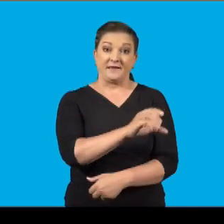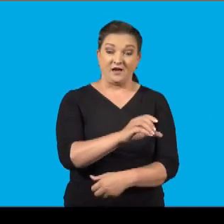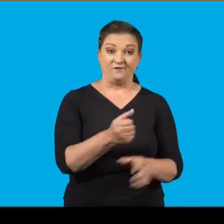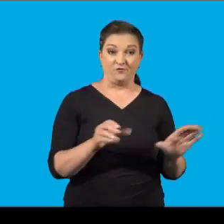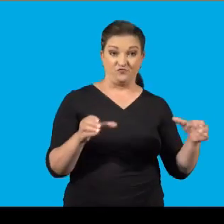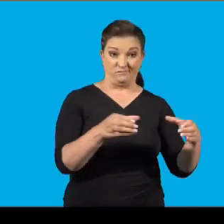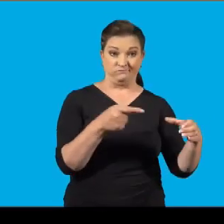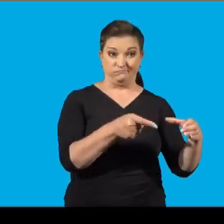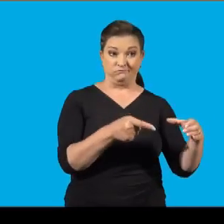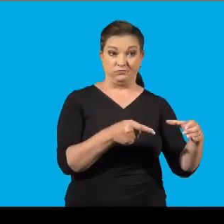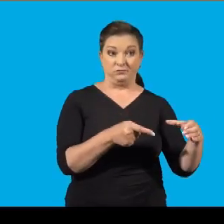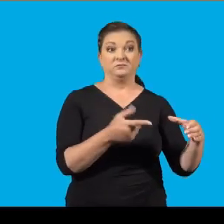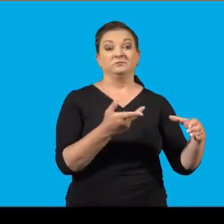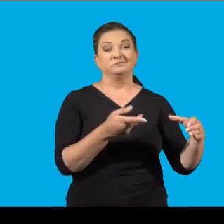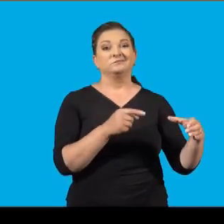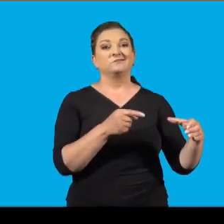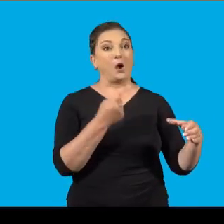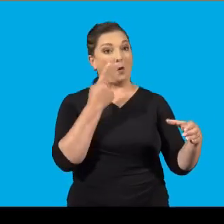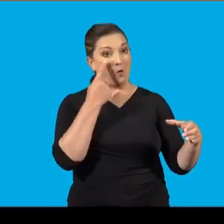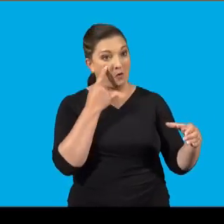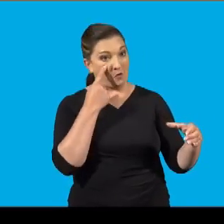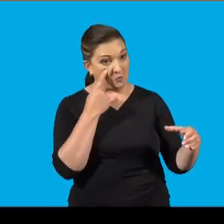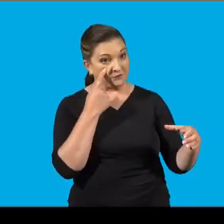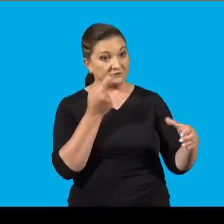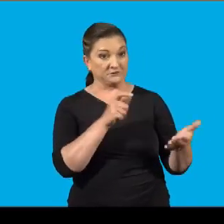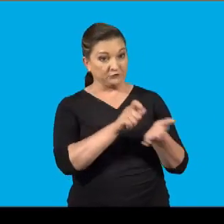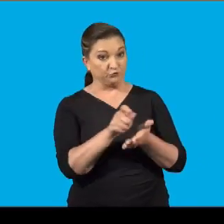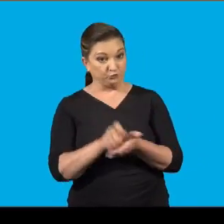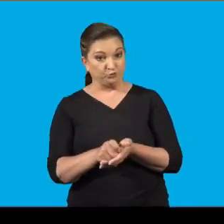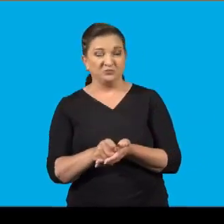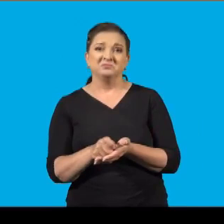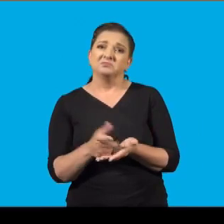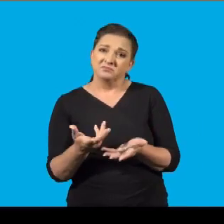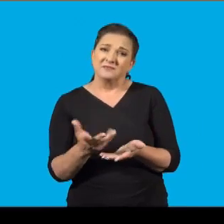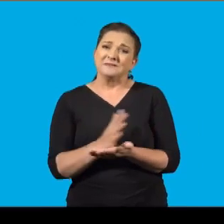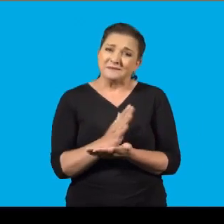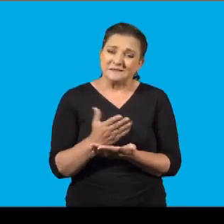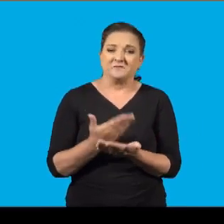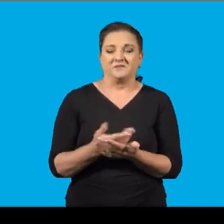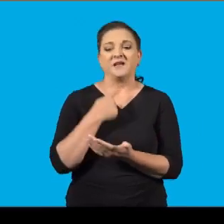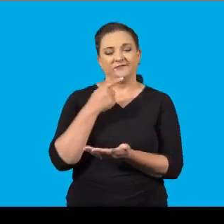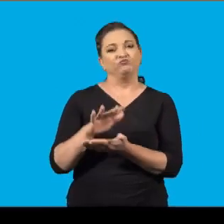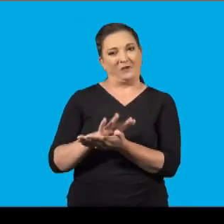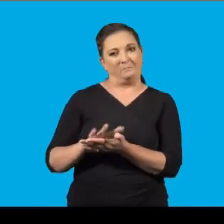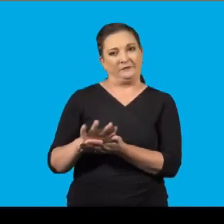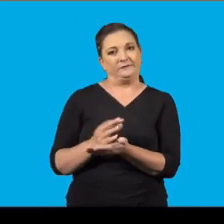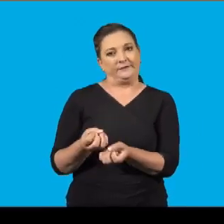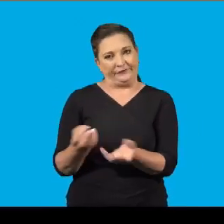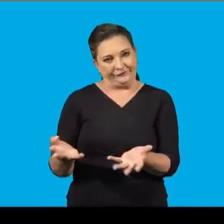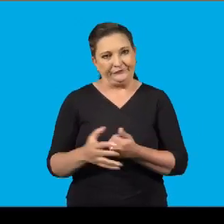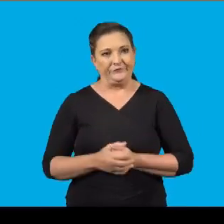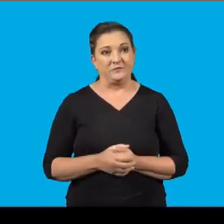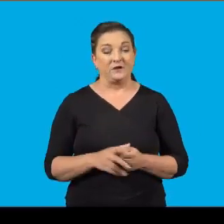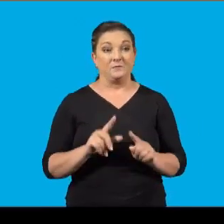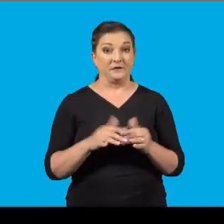mandate of the commission was to bear witness to, record, and in some cases grant amnesty. So you can